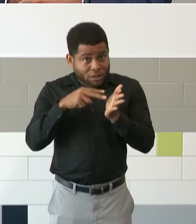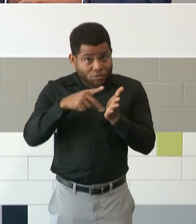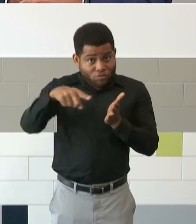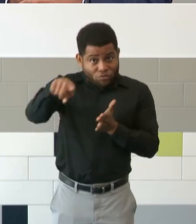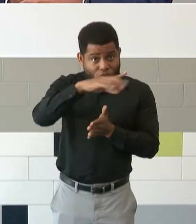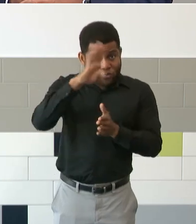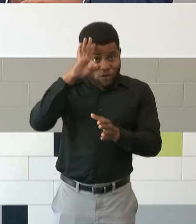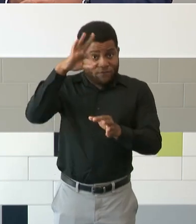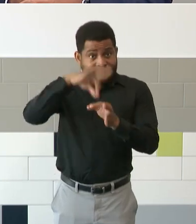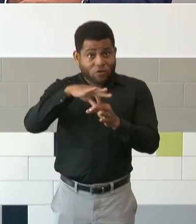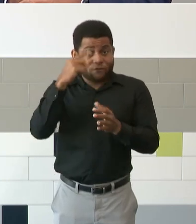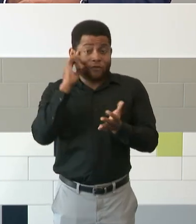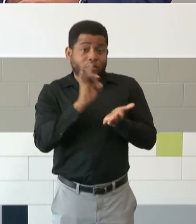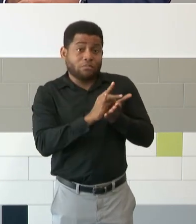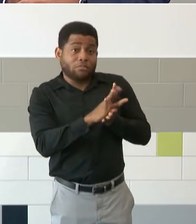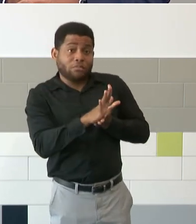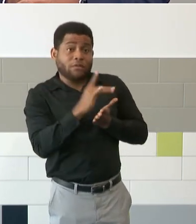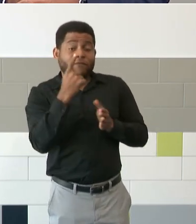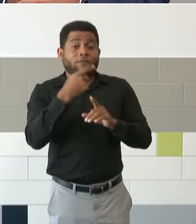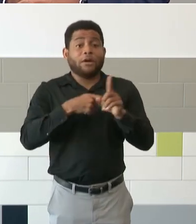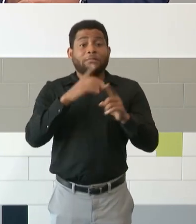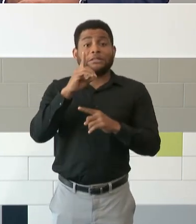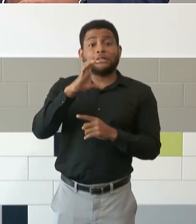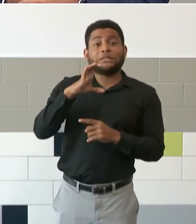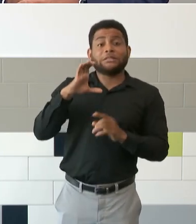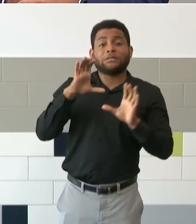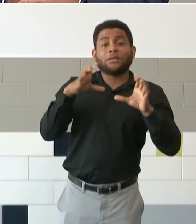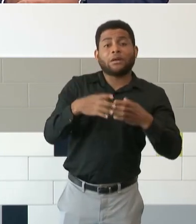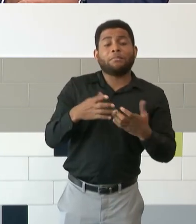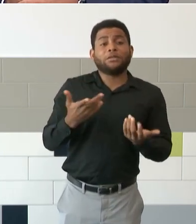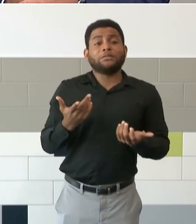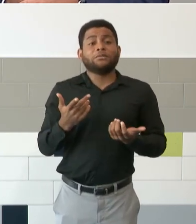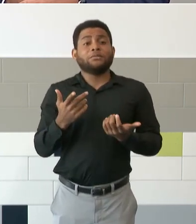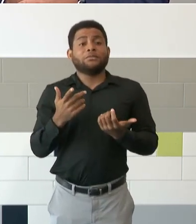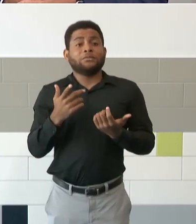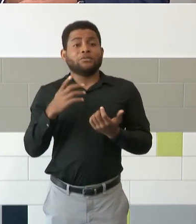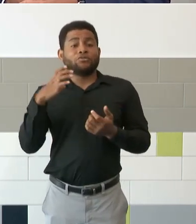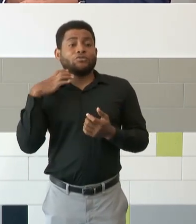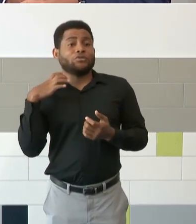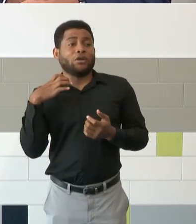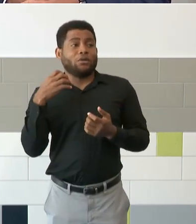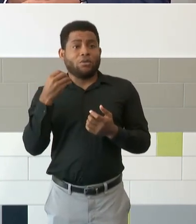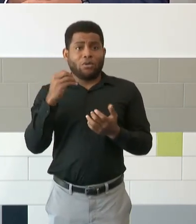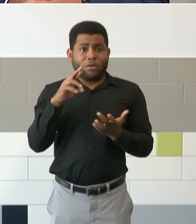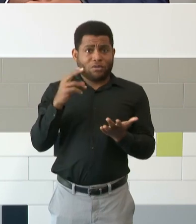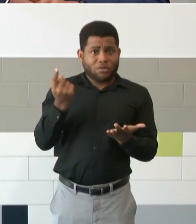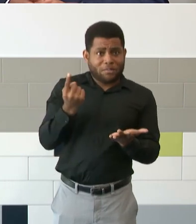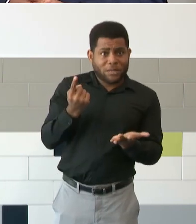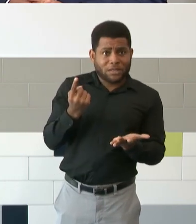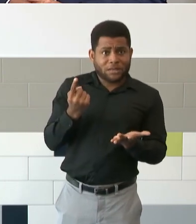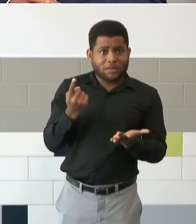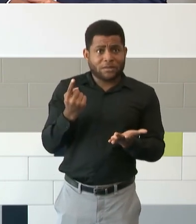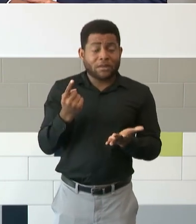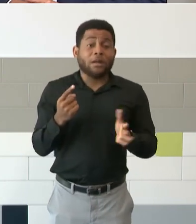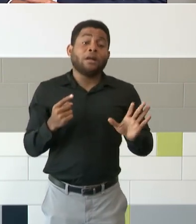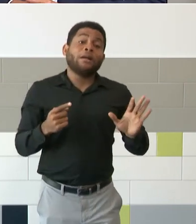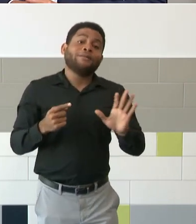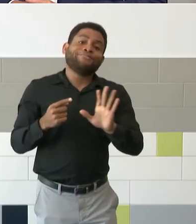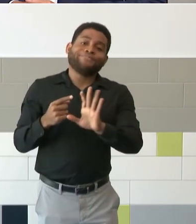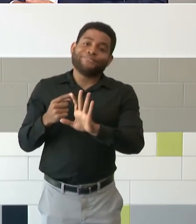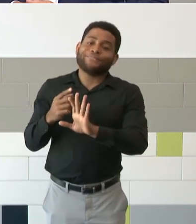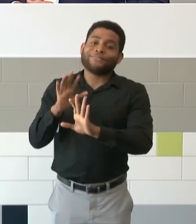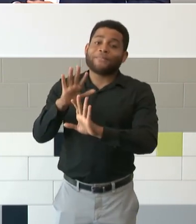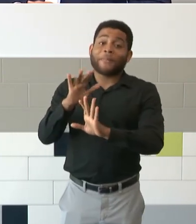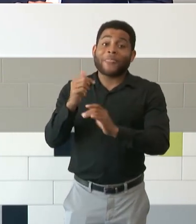his chairmanship? What are your thoughts? Yeah, so every single thing that I've learned about what the allegations are,